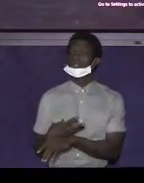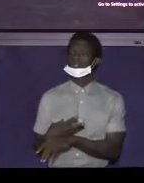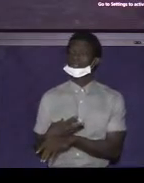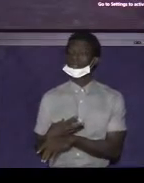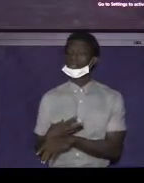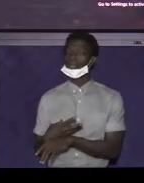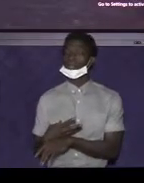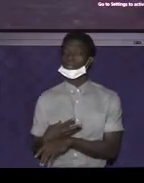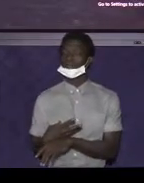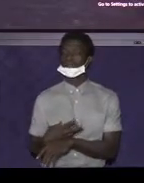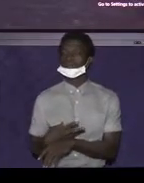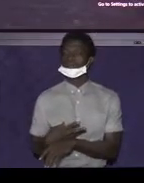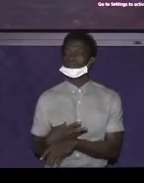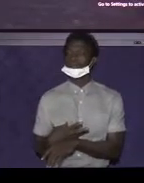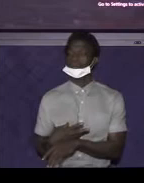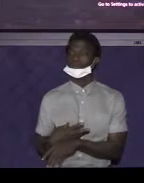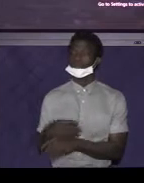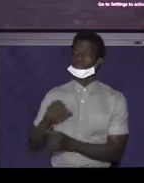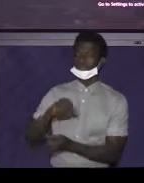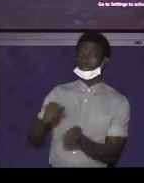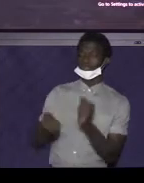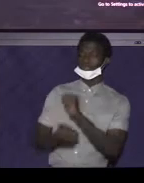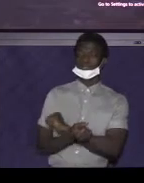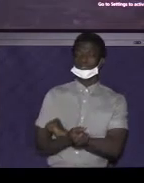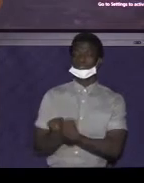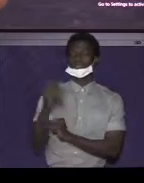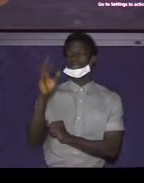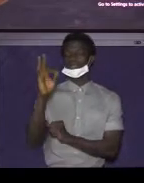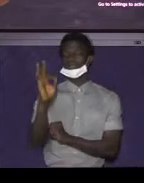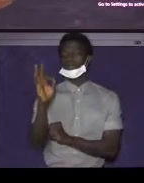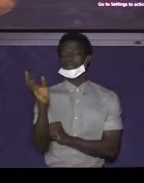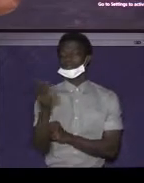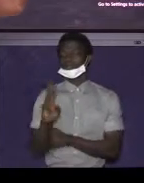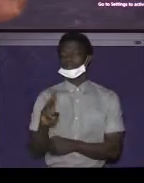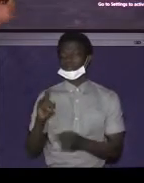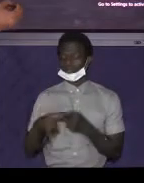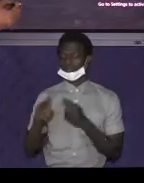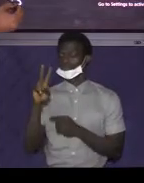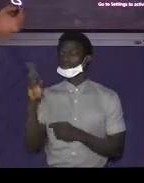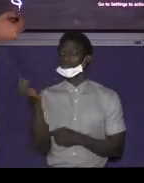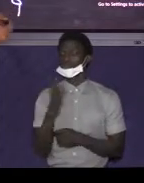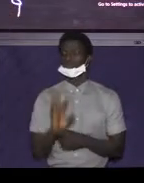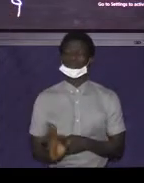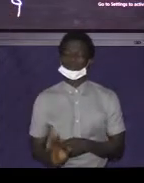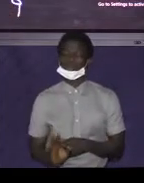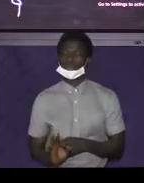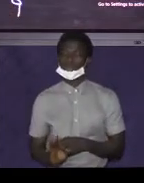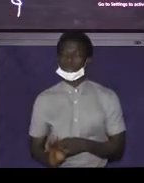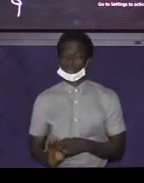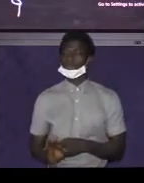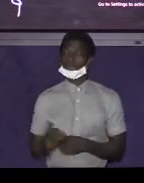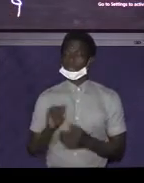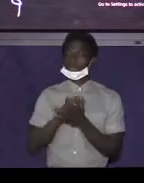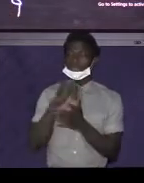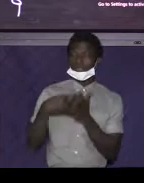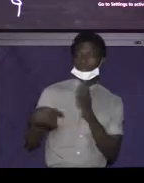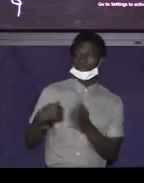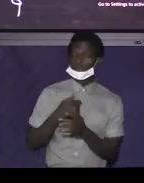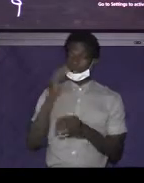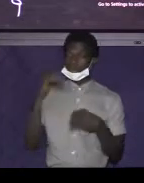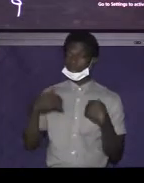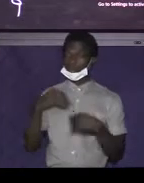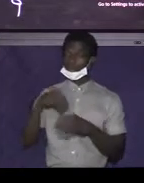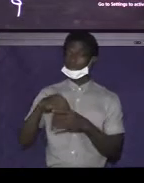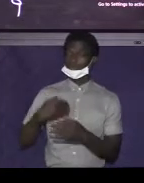to multiplication and change the divisor. Take the reciprocal. That will be 2 over 9. So that is what we should have in the